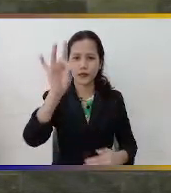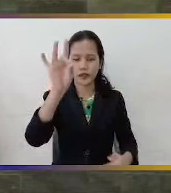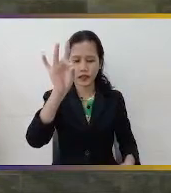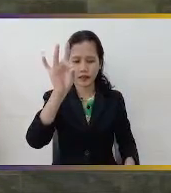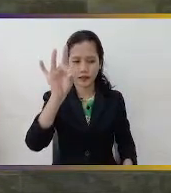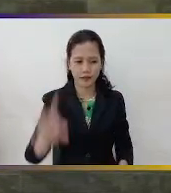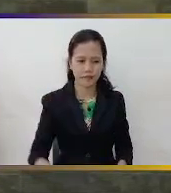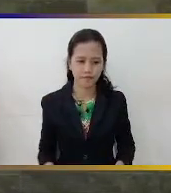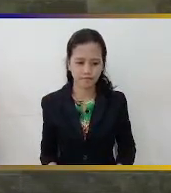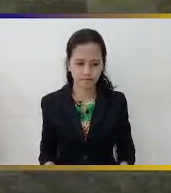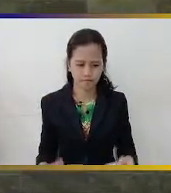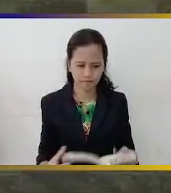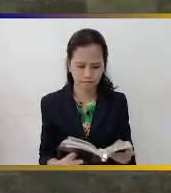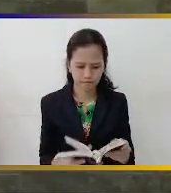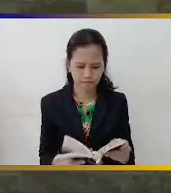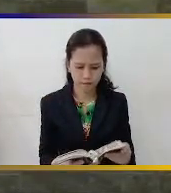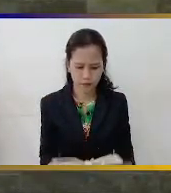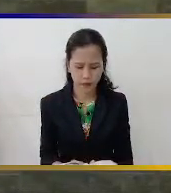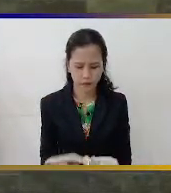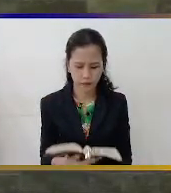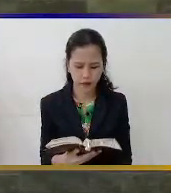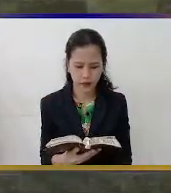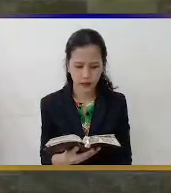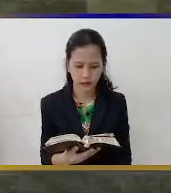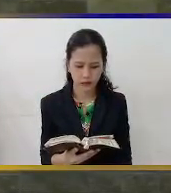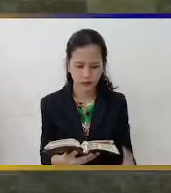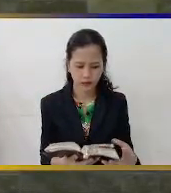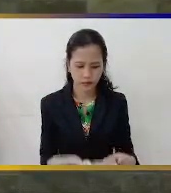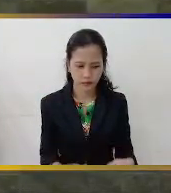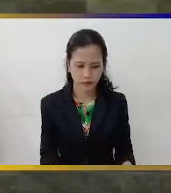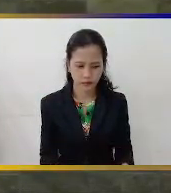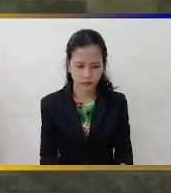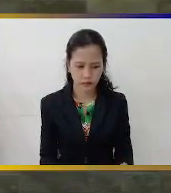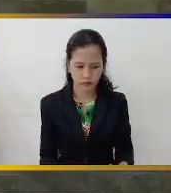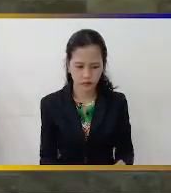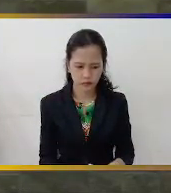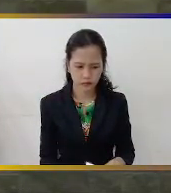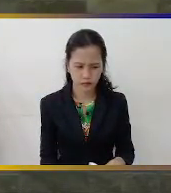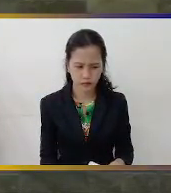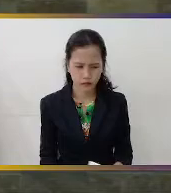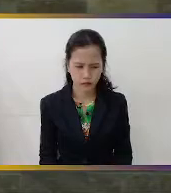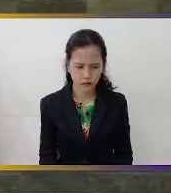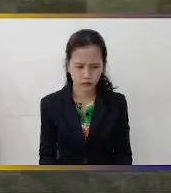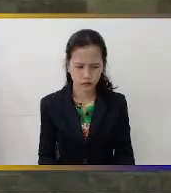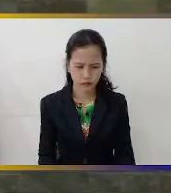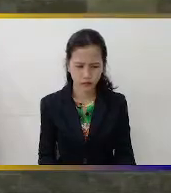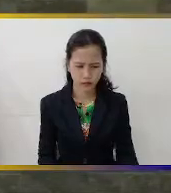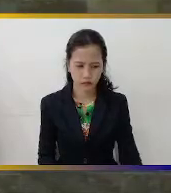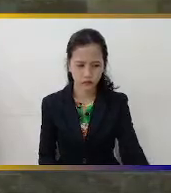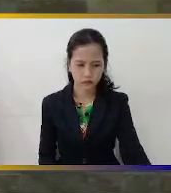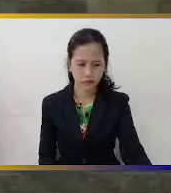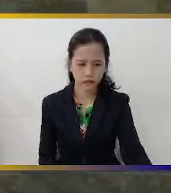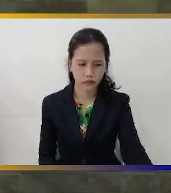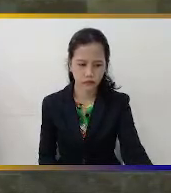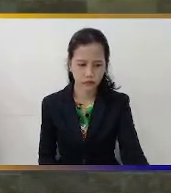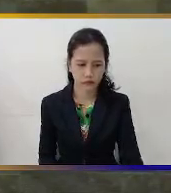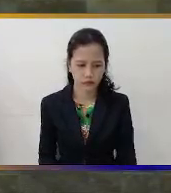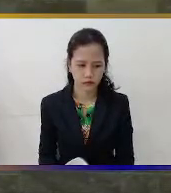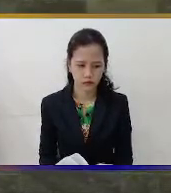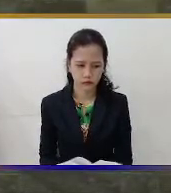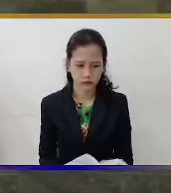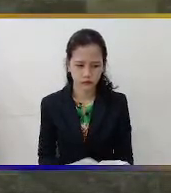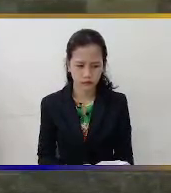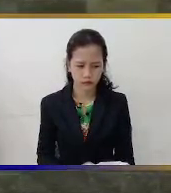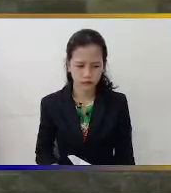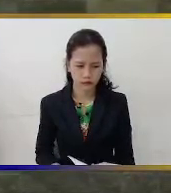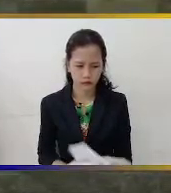to pieces, and all hires thereof shall be burned with the fire, and all the idols thereof will I lay desolate,